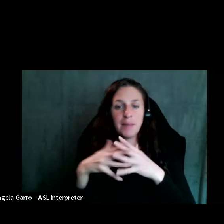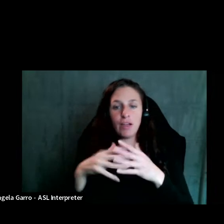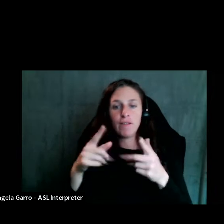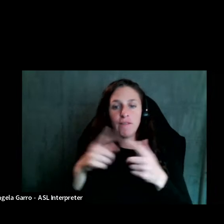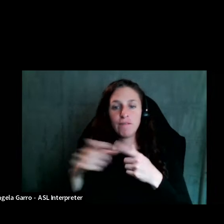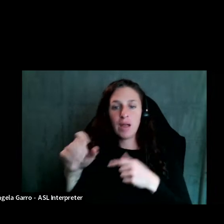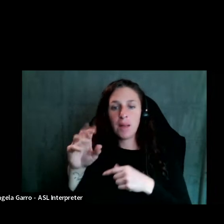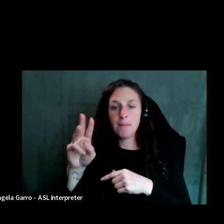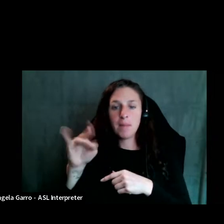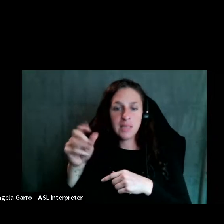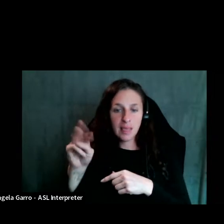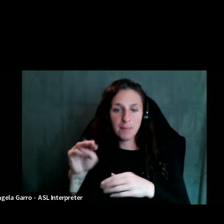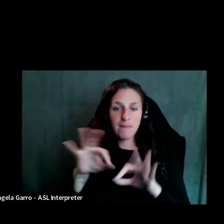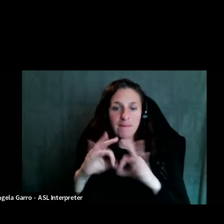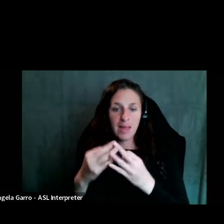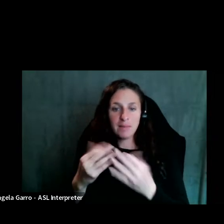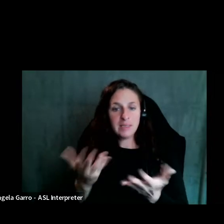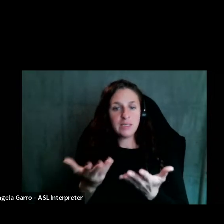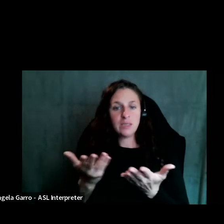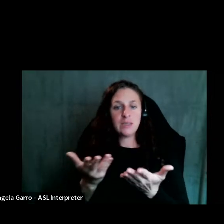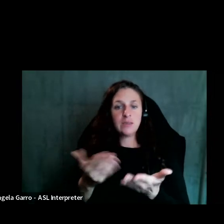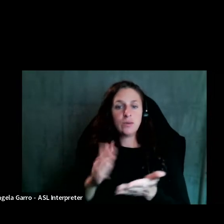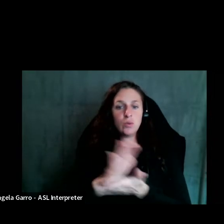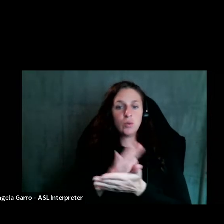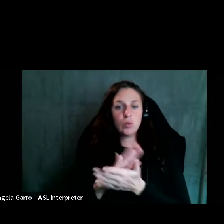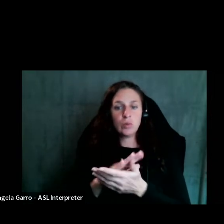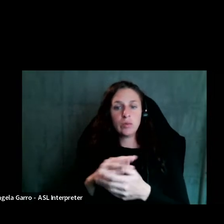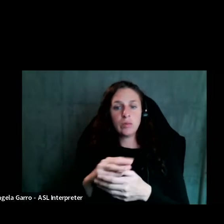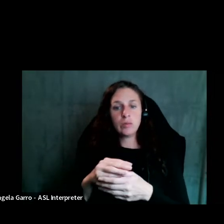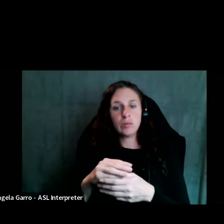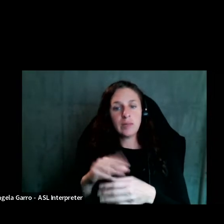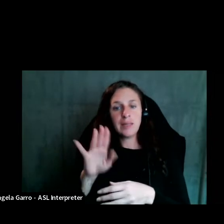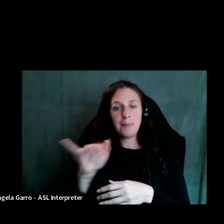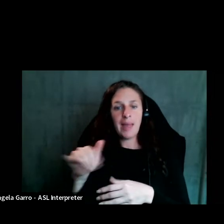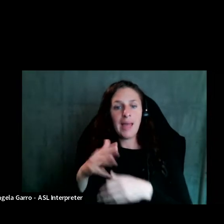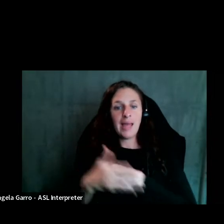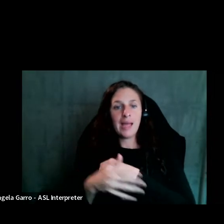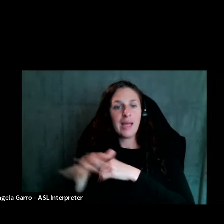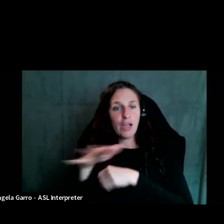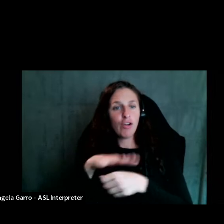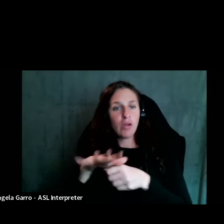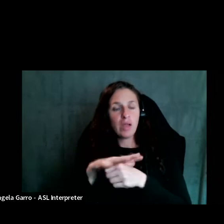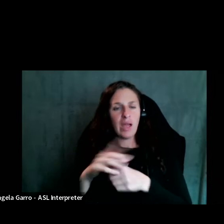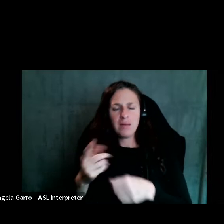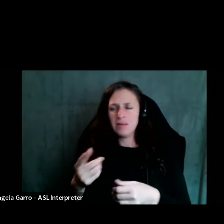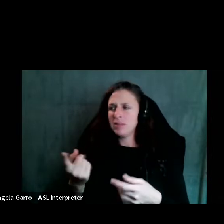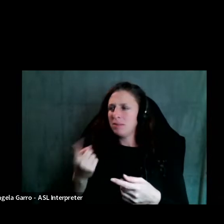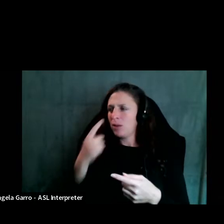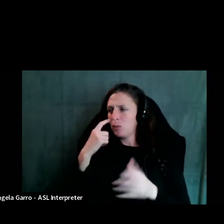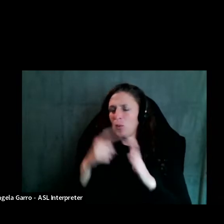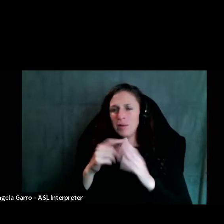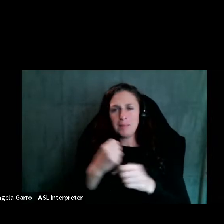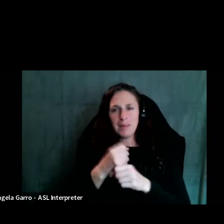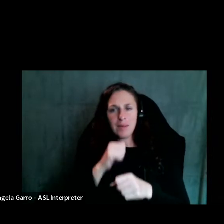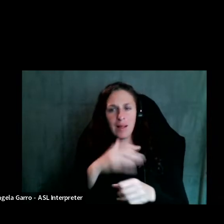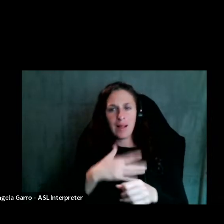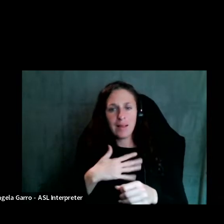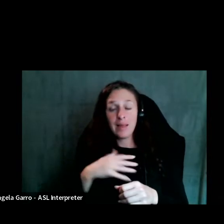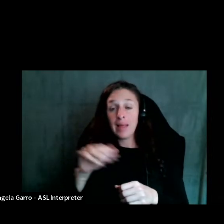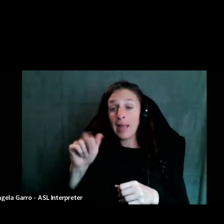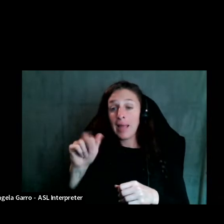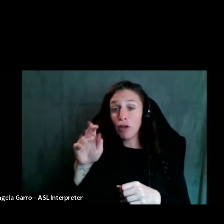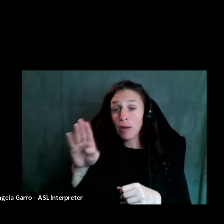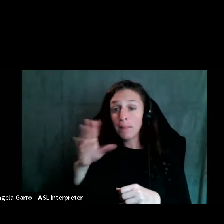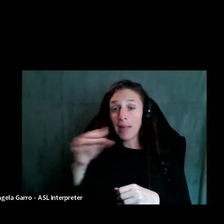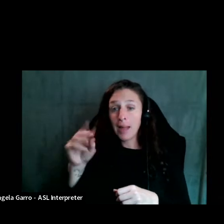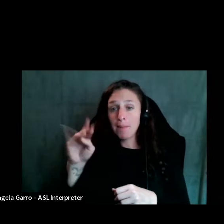school here in the Bay Area. Something that I noticed that's made me quite unhappy and feel the need to talk about is that Arabs and Muslims have not